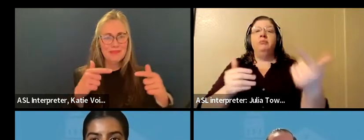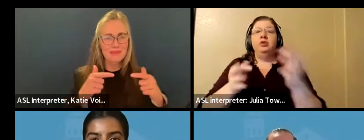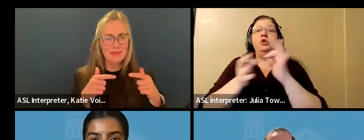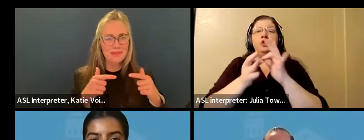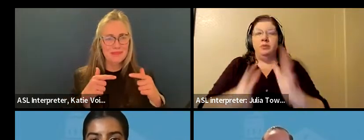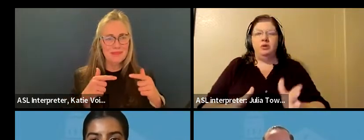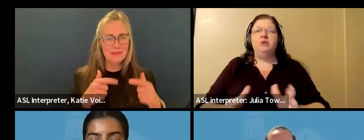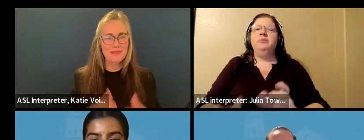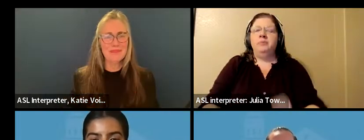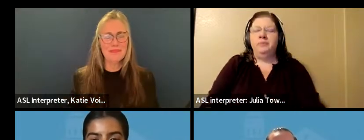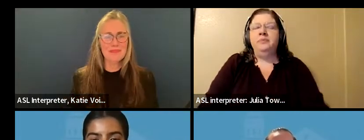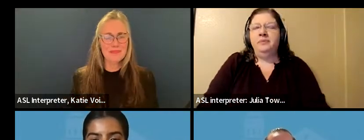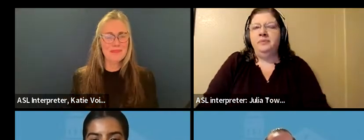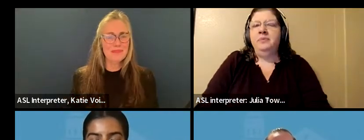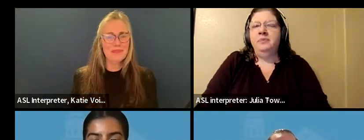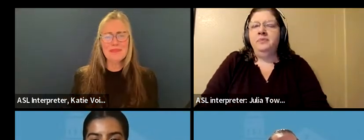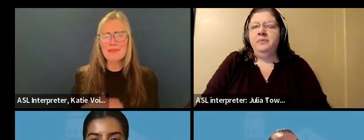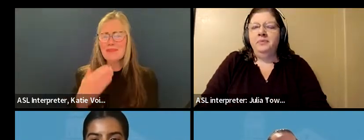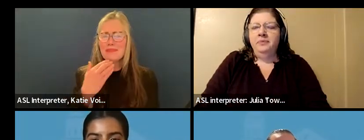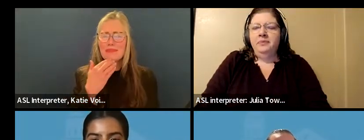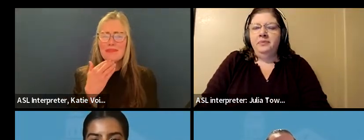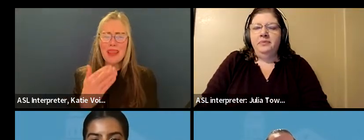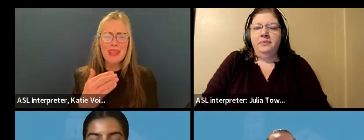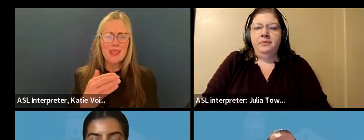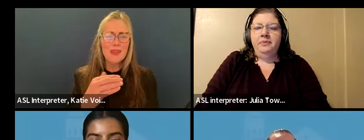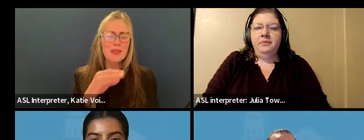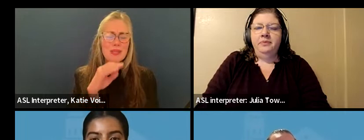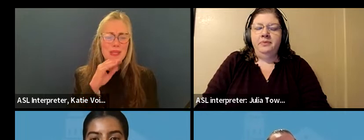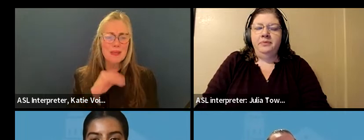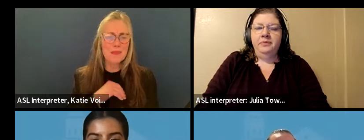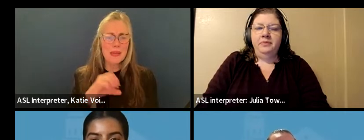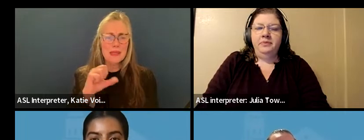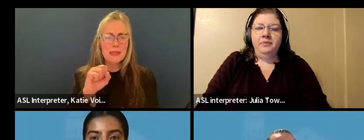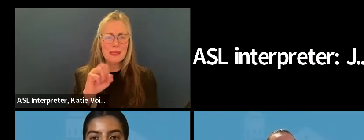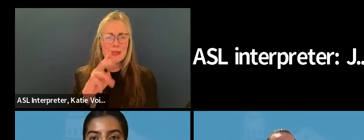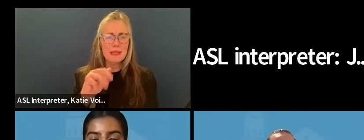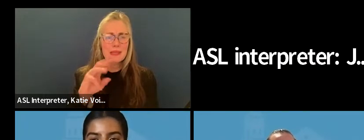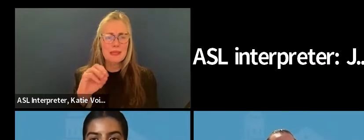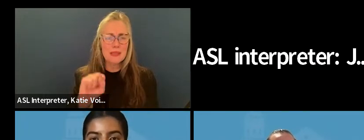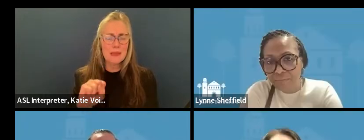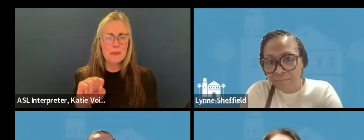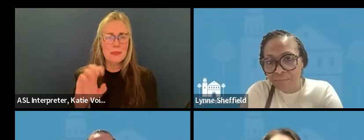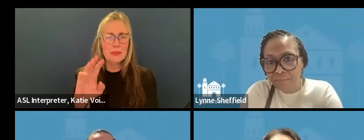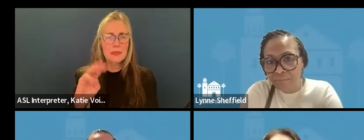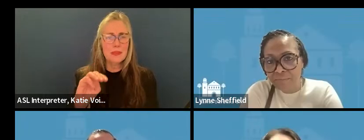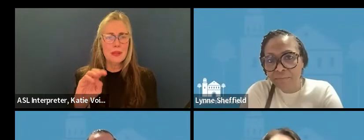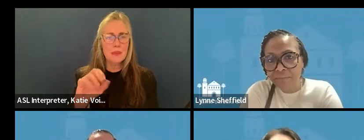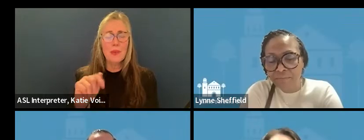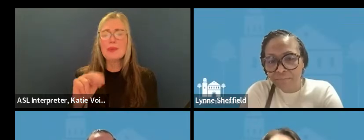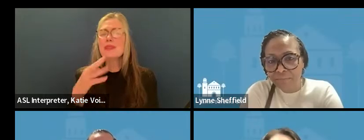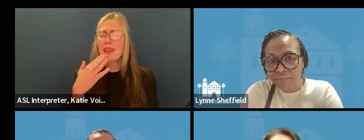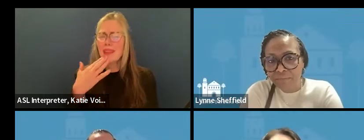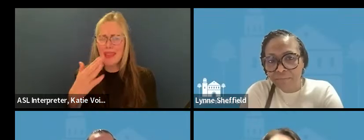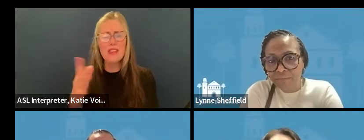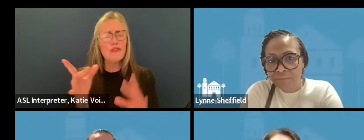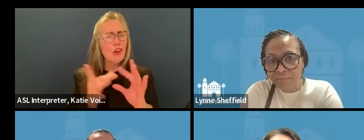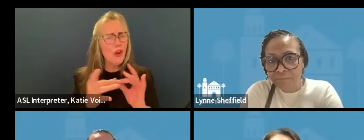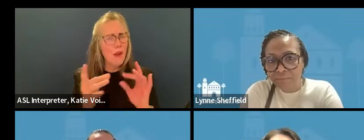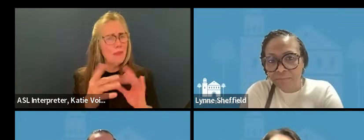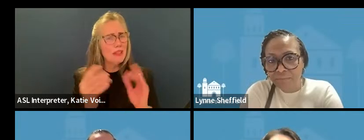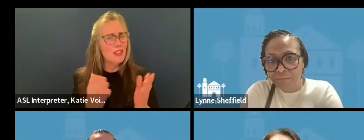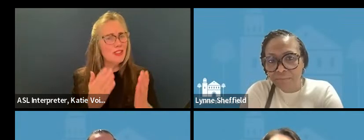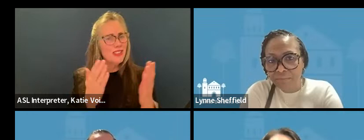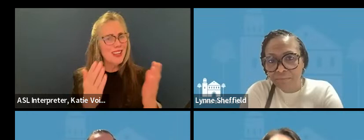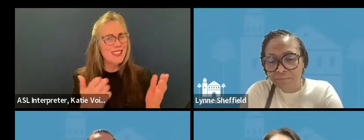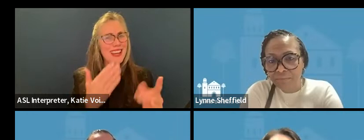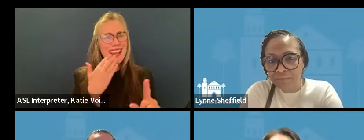Thank you. I appreciate the comments and questions, and thank you for the presentation, Dr. Maldonado and Dr. Sheffield. And again, for all who involved in working